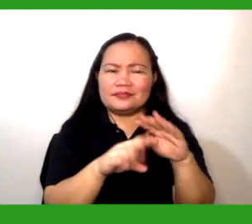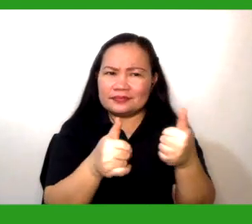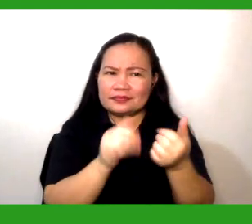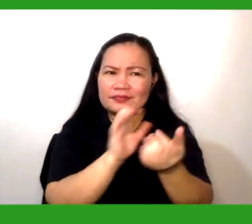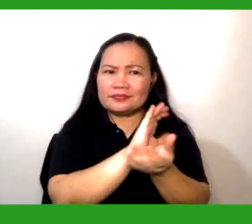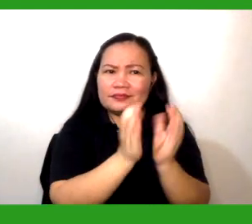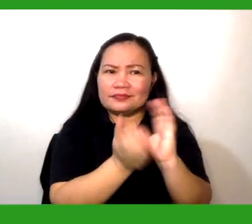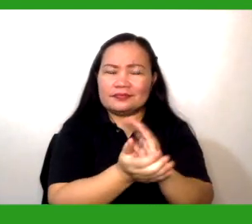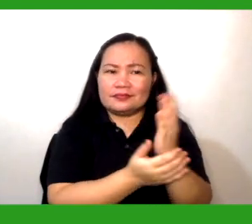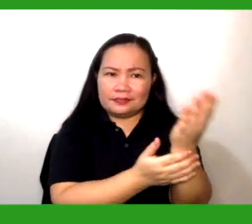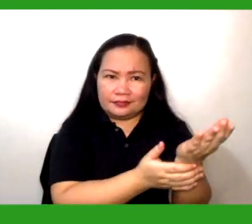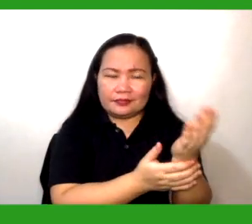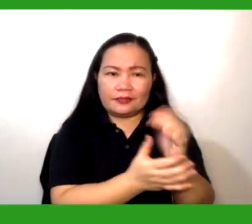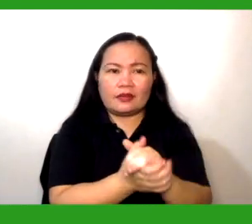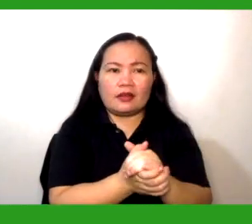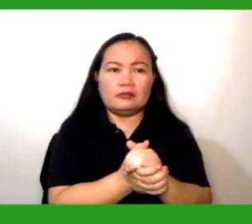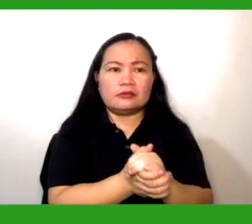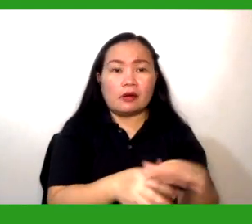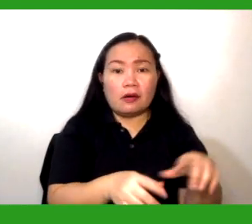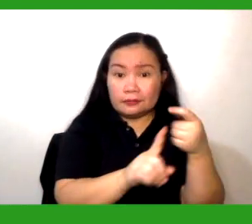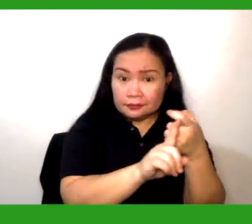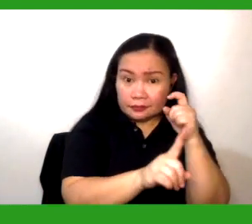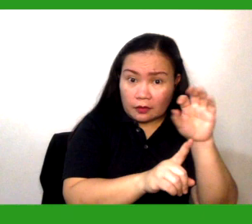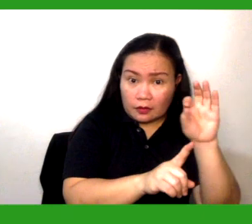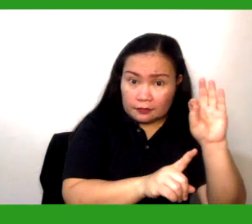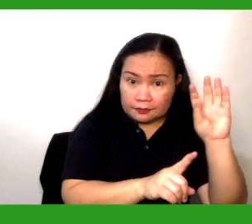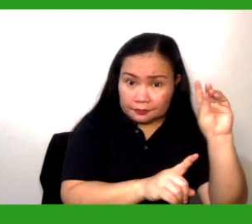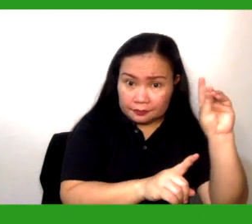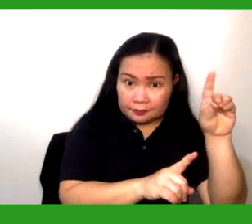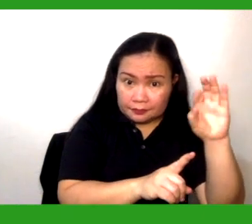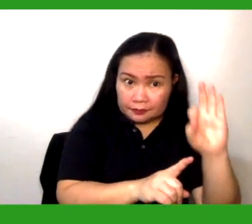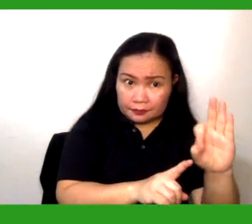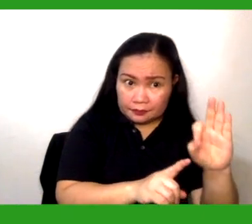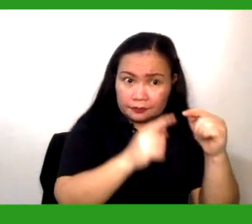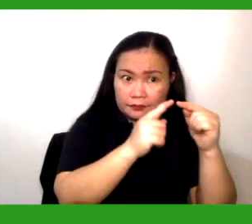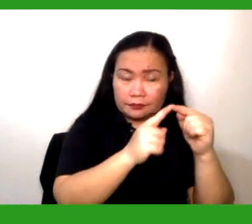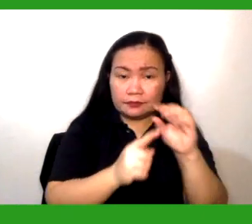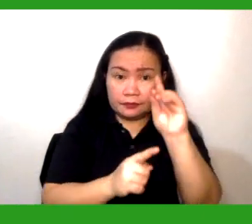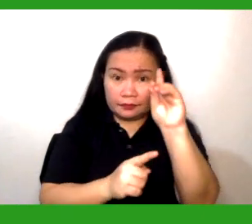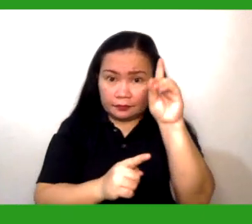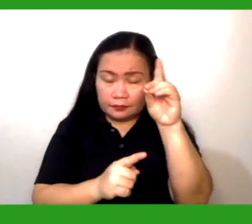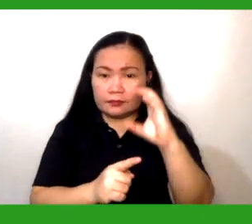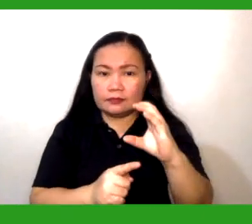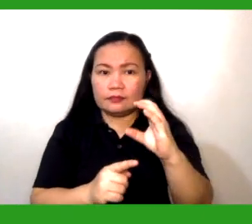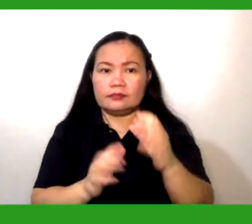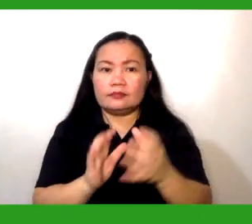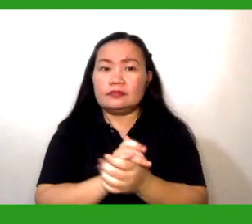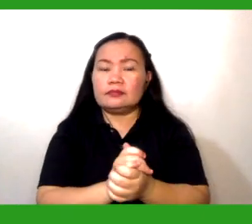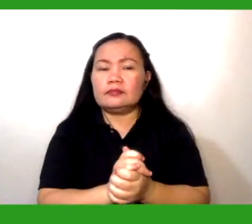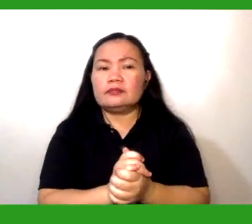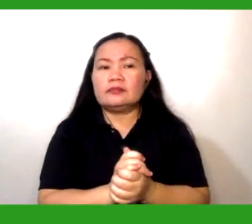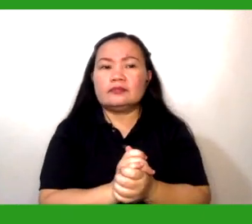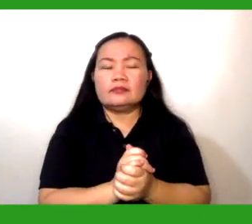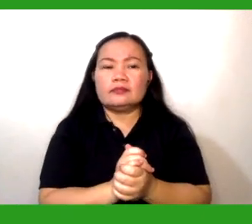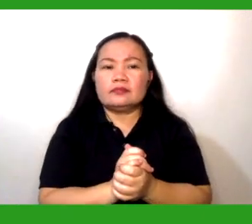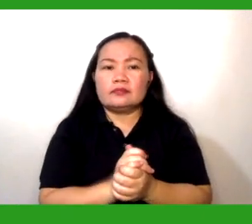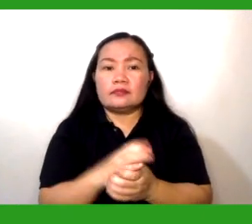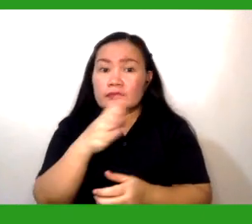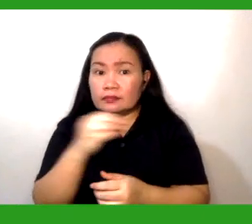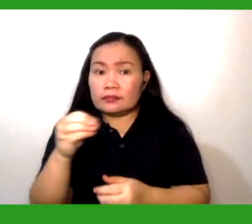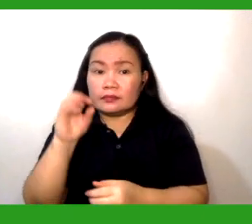we going to convert degree Fahrenheit into Celsius? So, kasabi ko nga kanina, pinakita